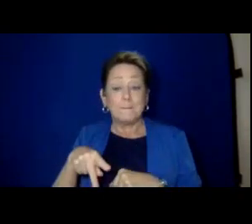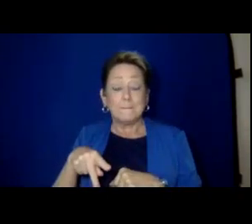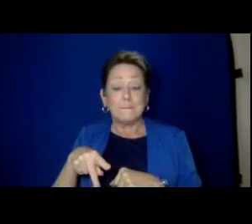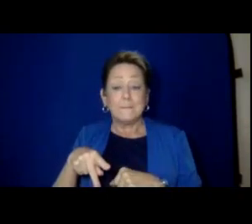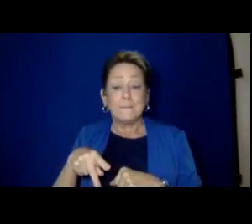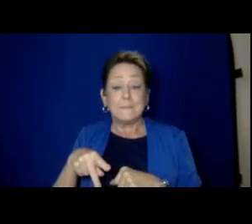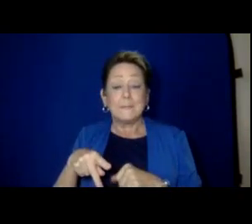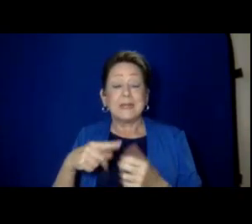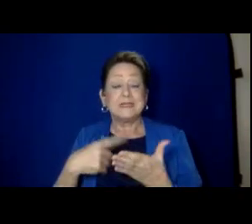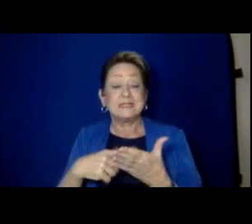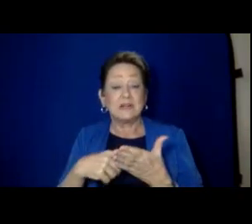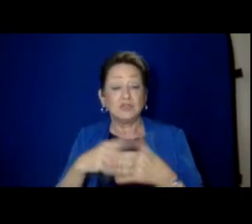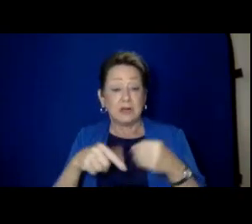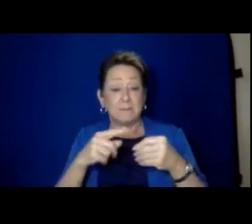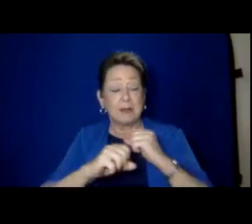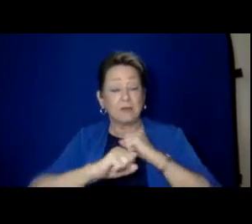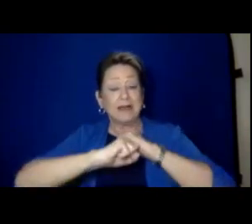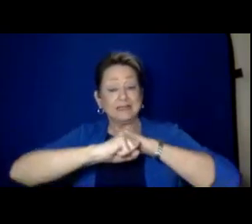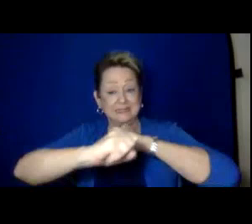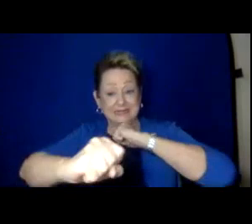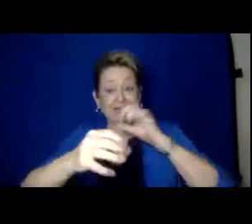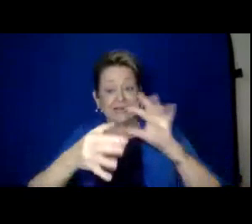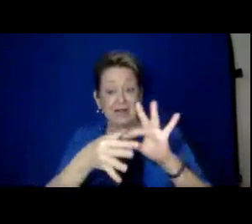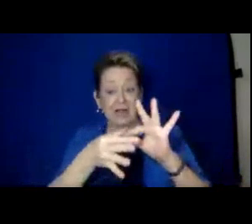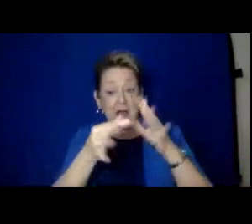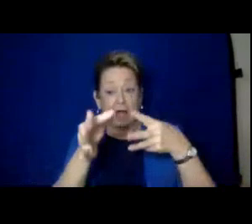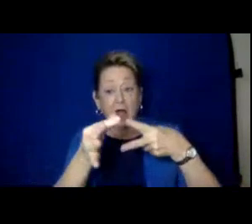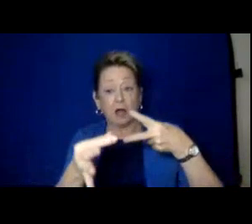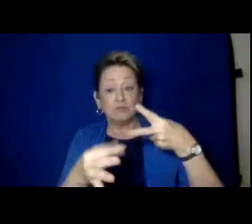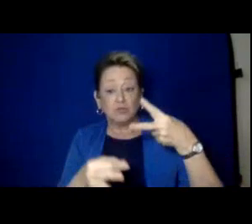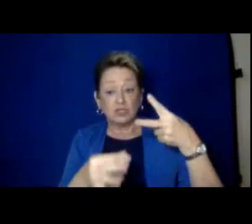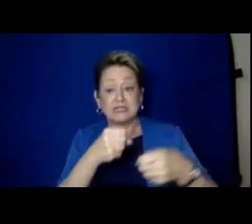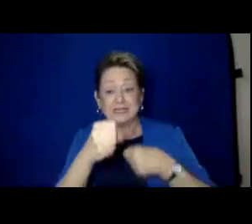about extending option years, and I see here the